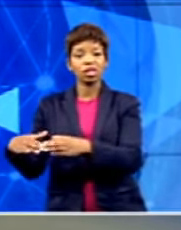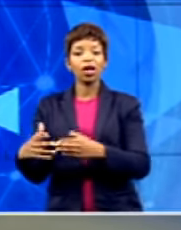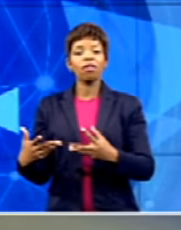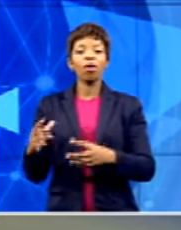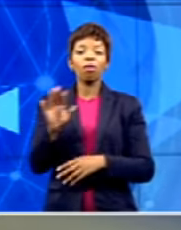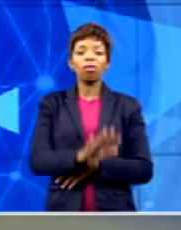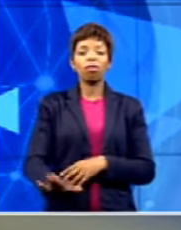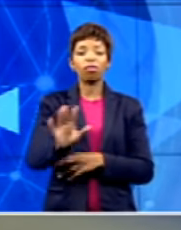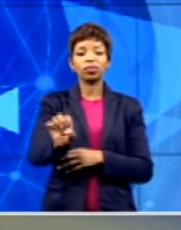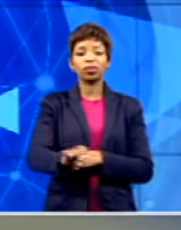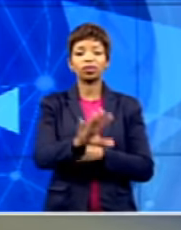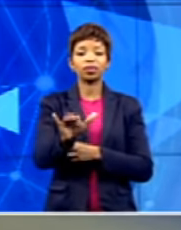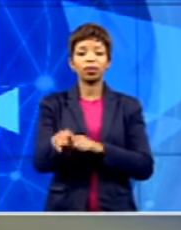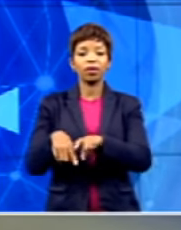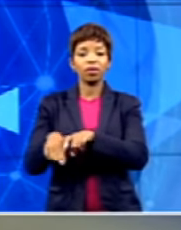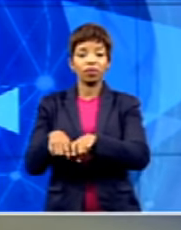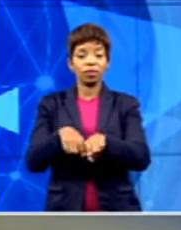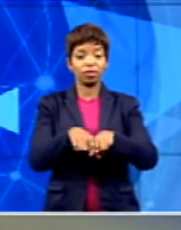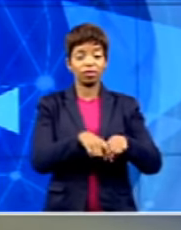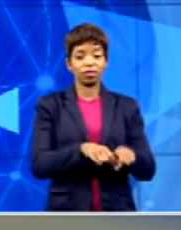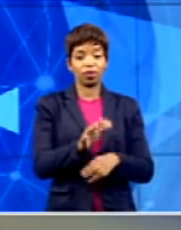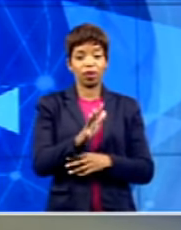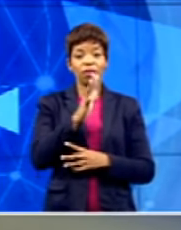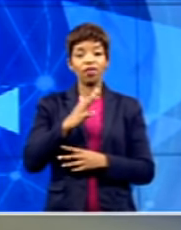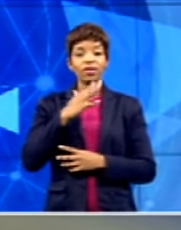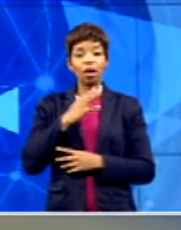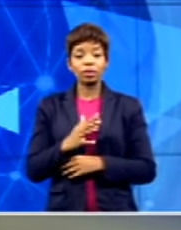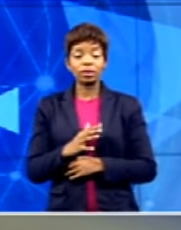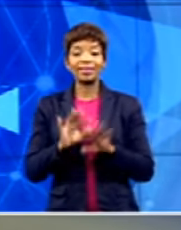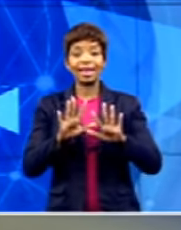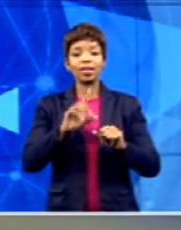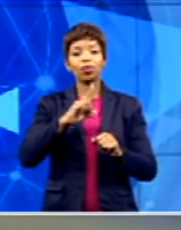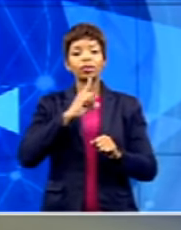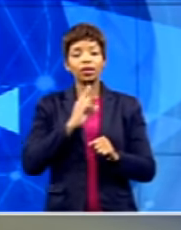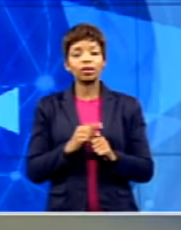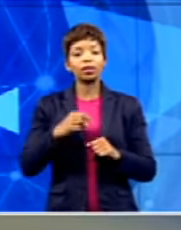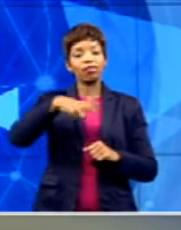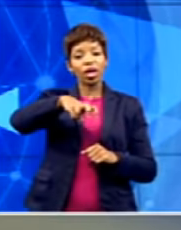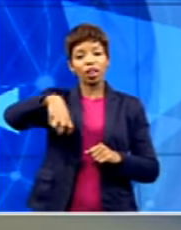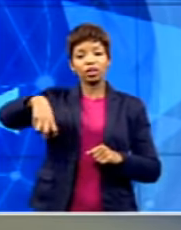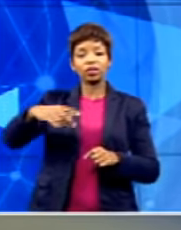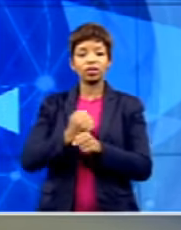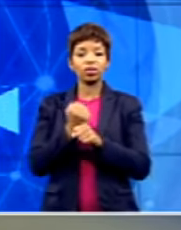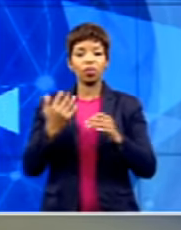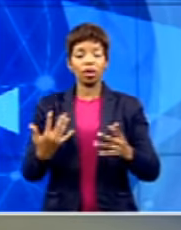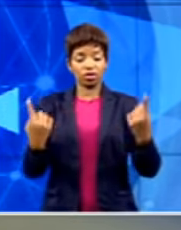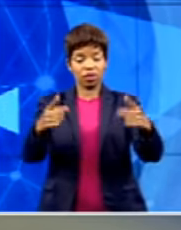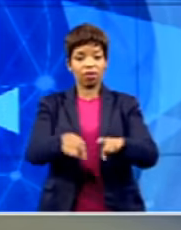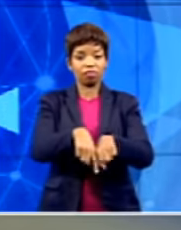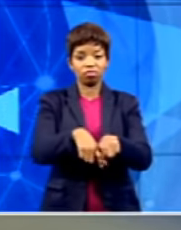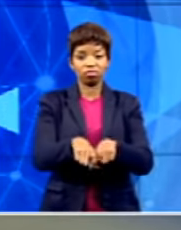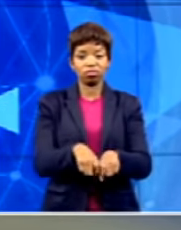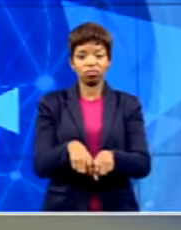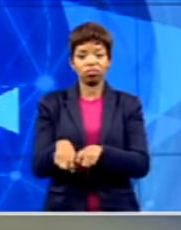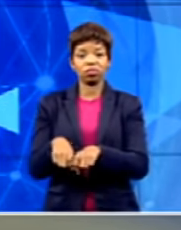Africa. Around 10,000 field workers will visit homes in villages, towns and cities to screen residents for COVID-19 symptoms.